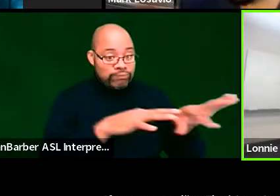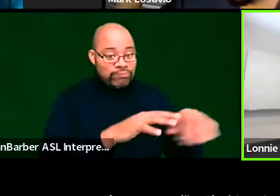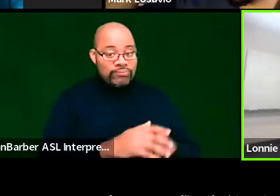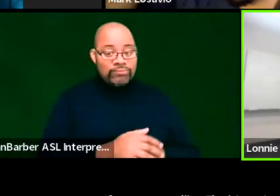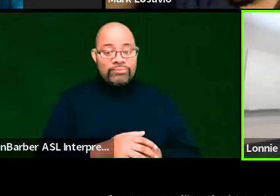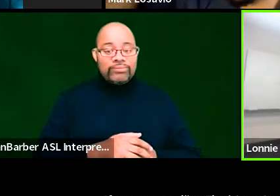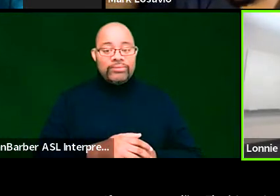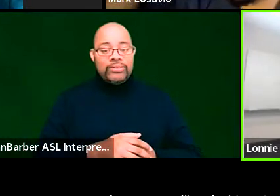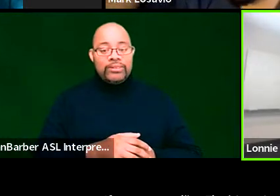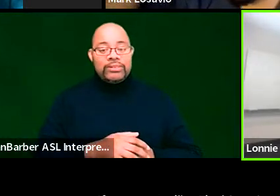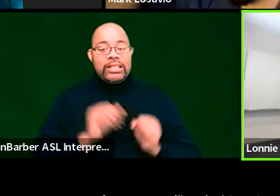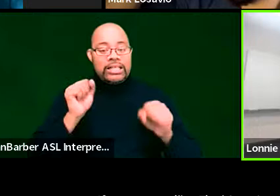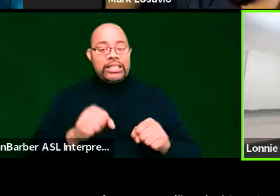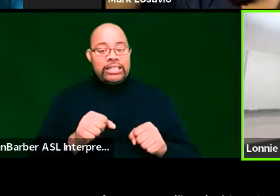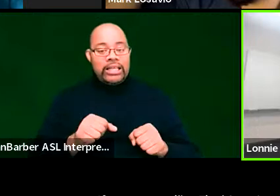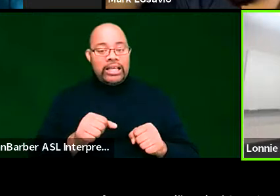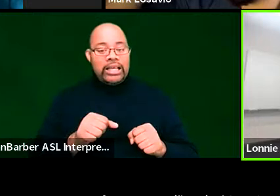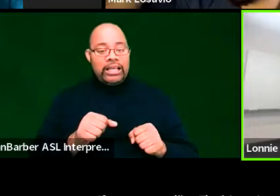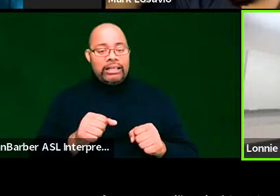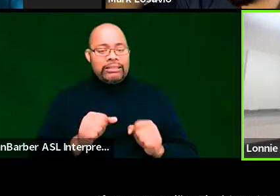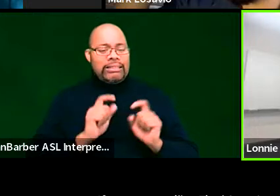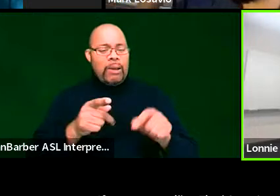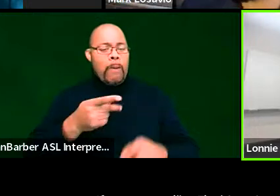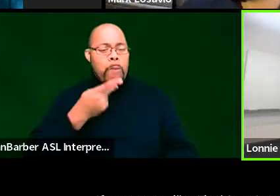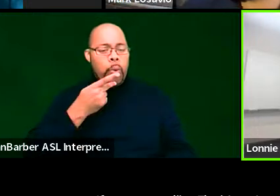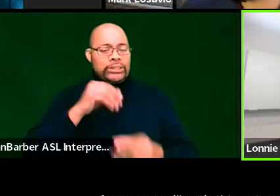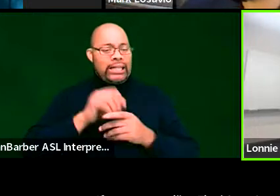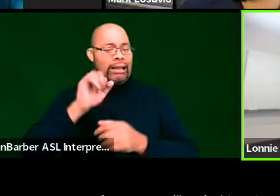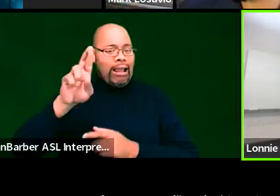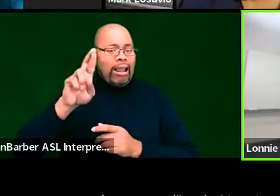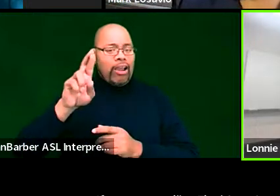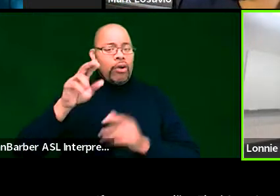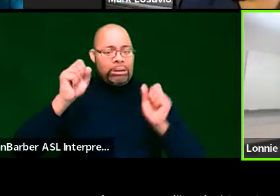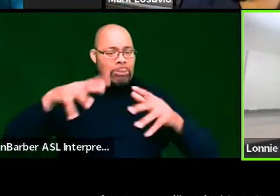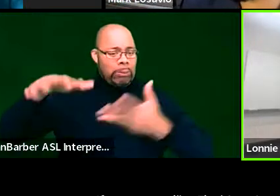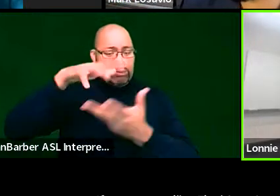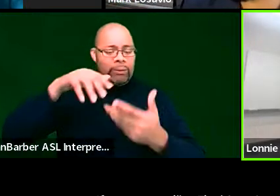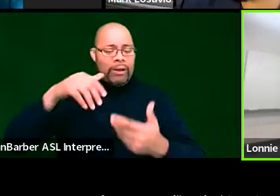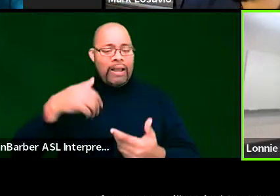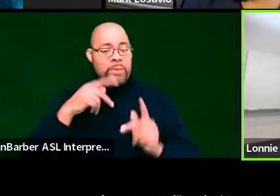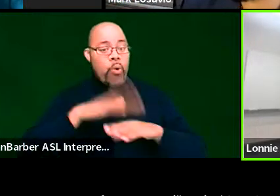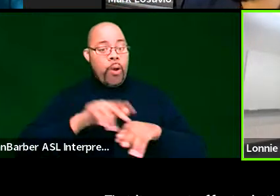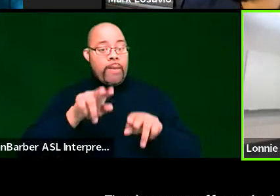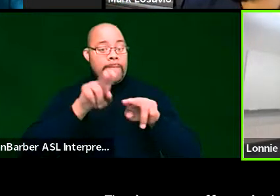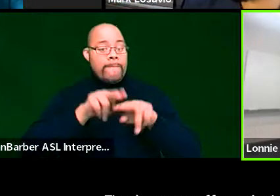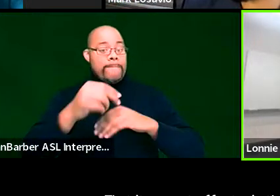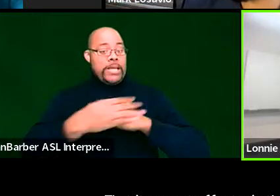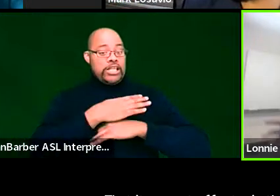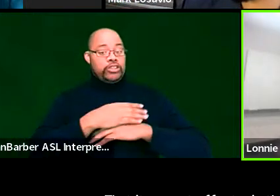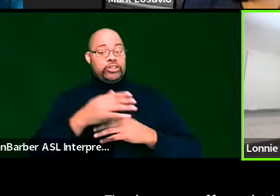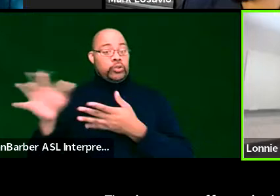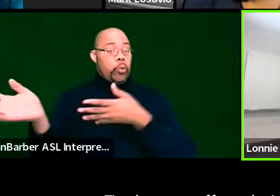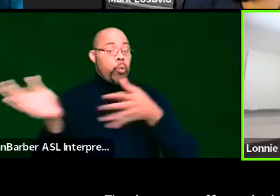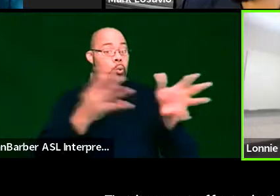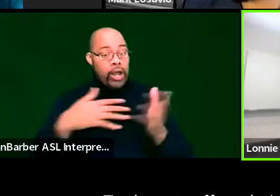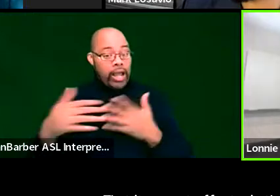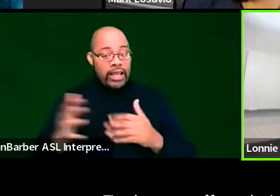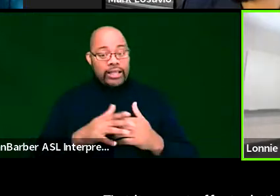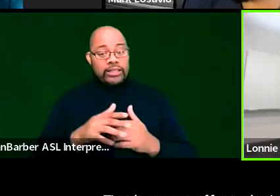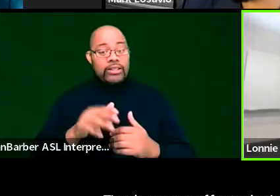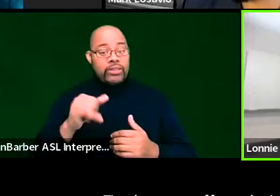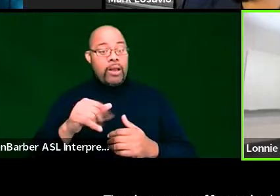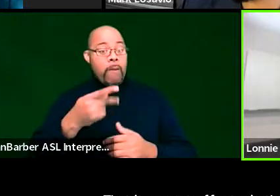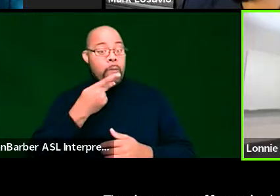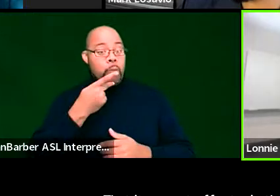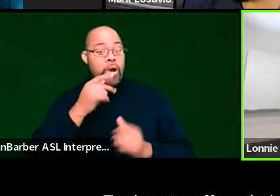that it can put off a toxin that gets in the air. If you got people on the beach, if the wind is blowing a certain way, those